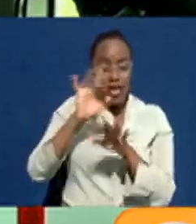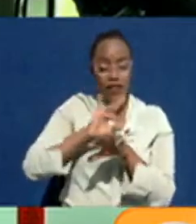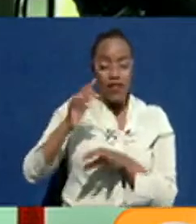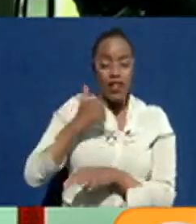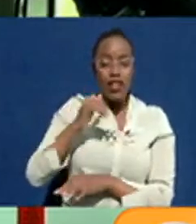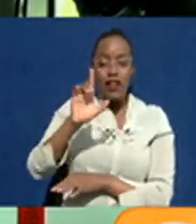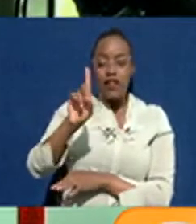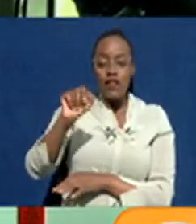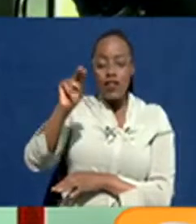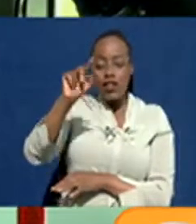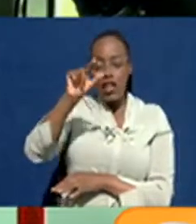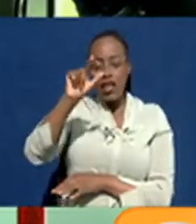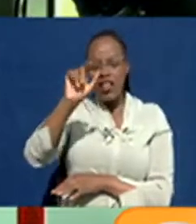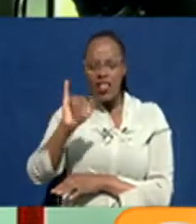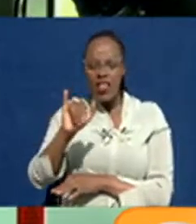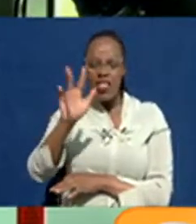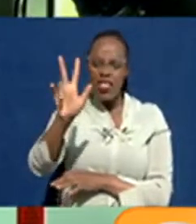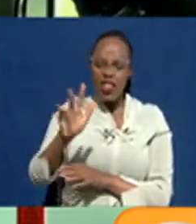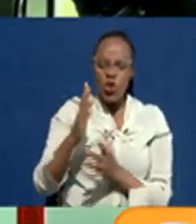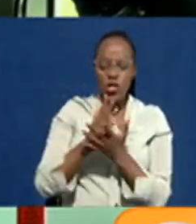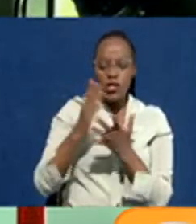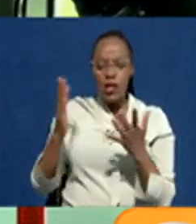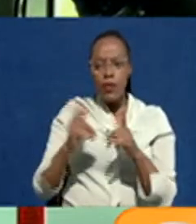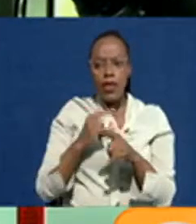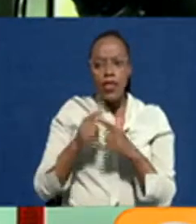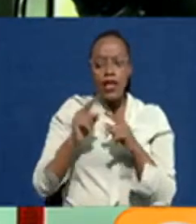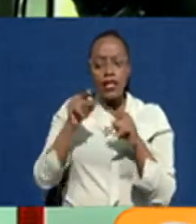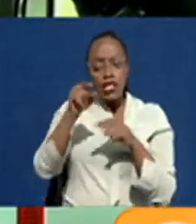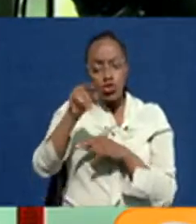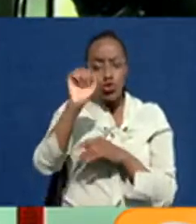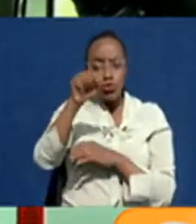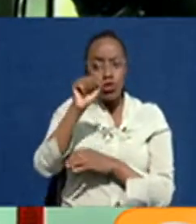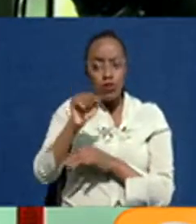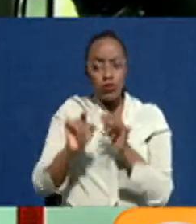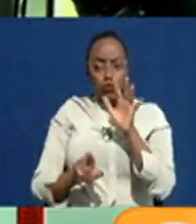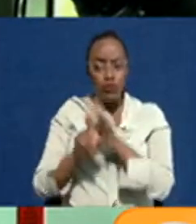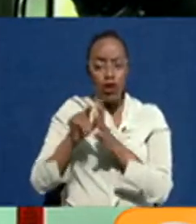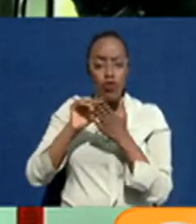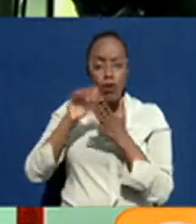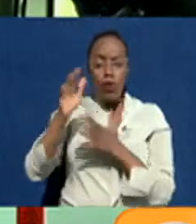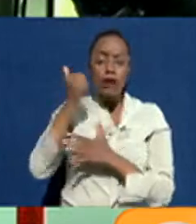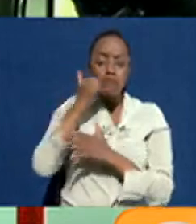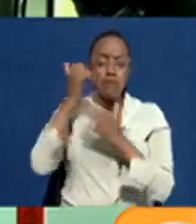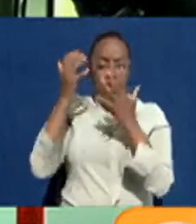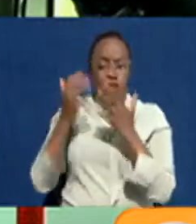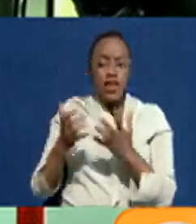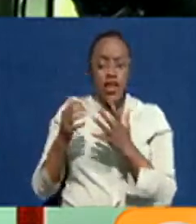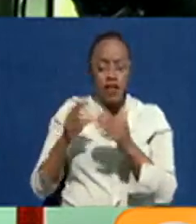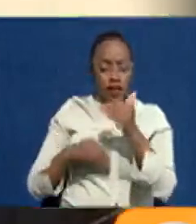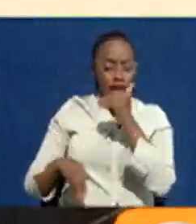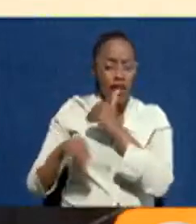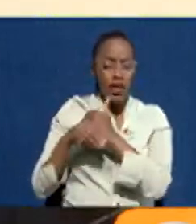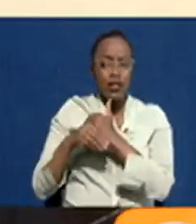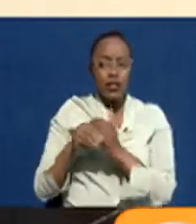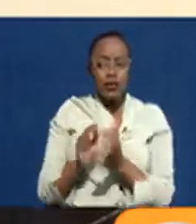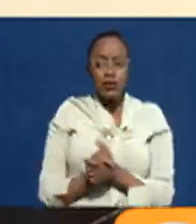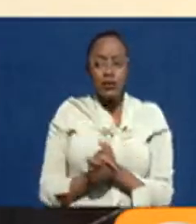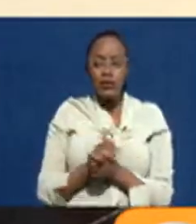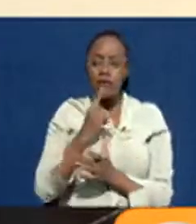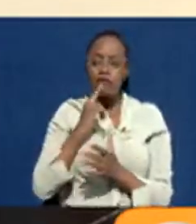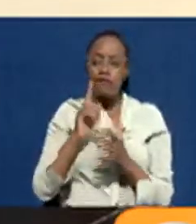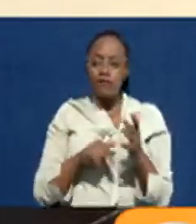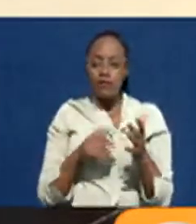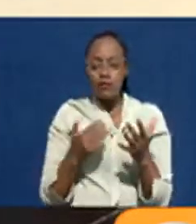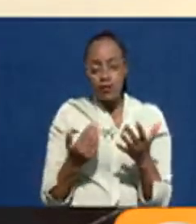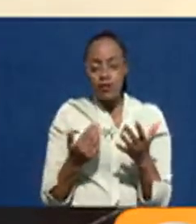by dengue 3 or something, your chances of developing a more severe disease are increased. Okay, I would say